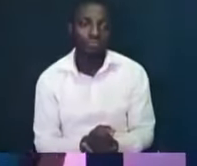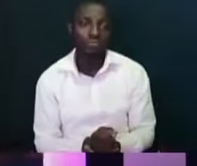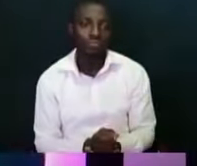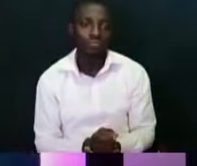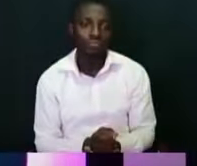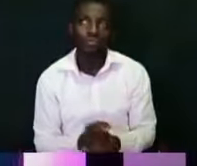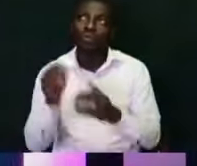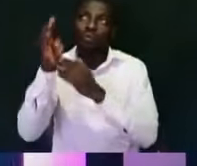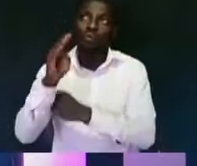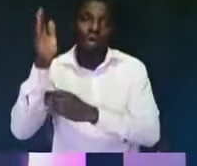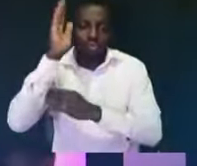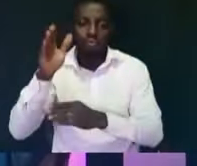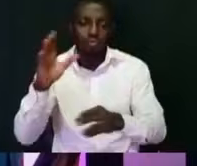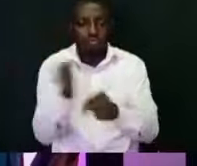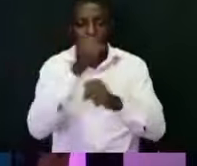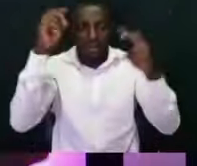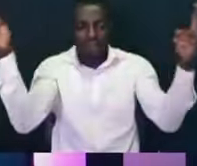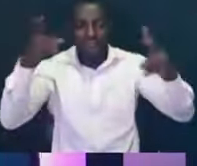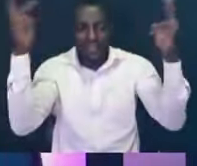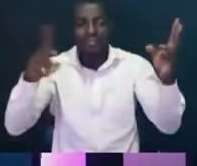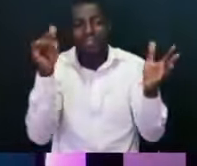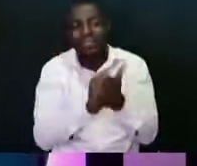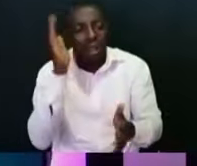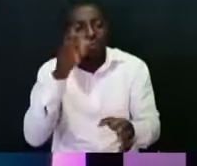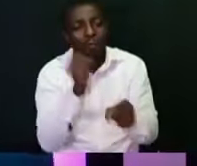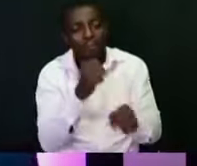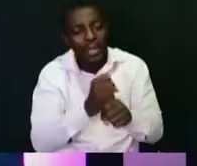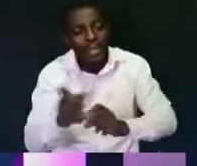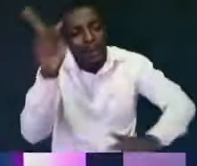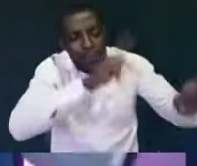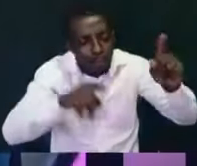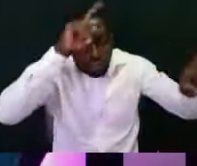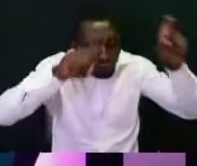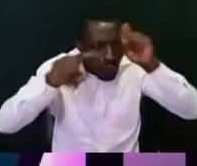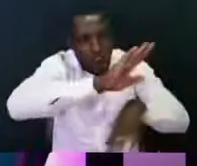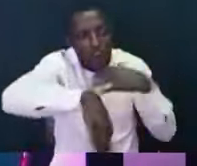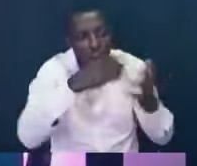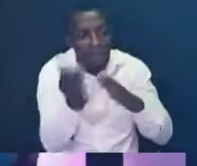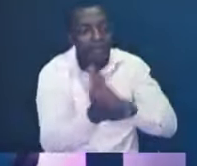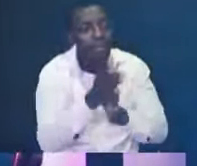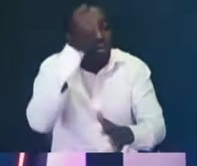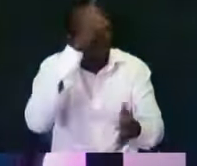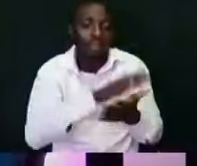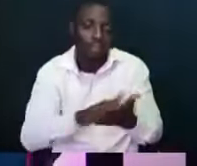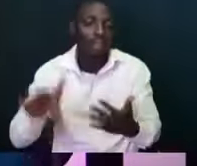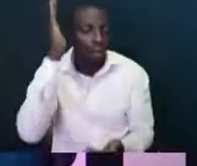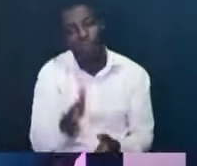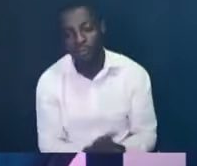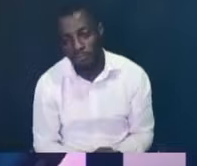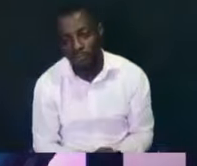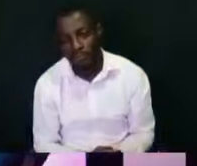chalk will settle all kinds of arguments I pray this